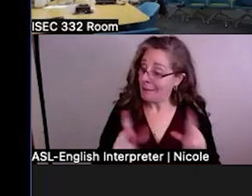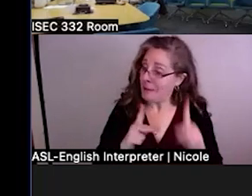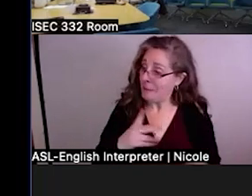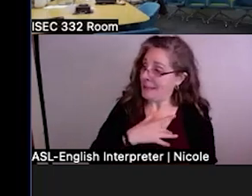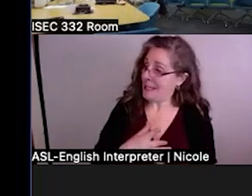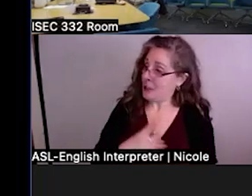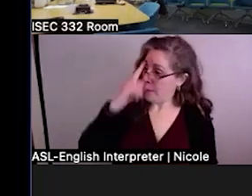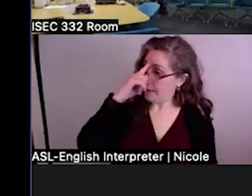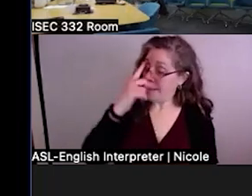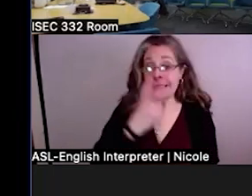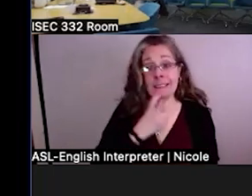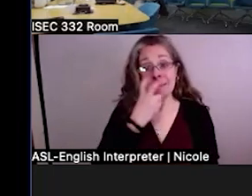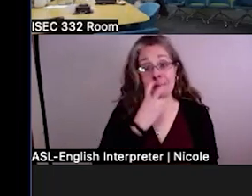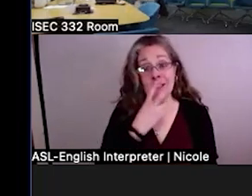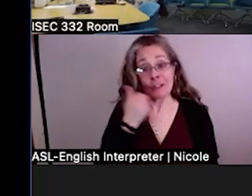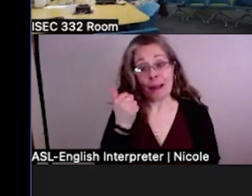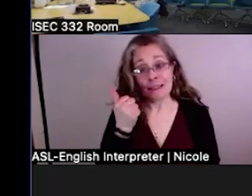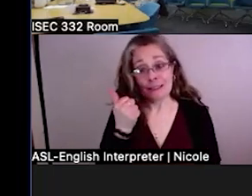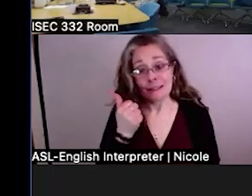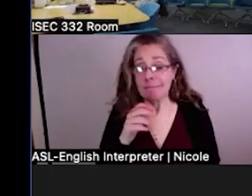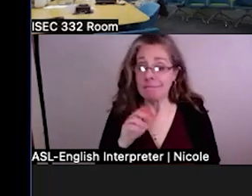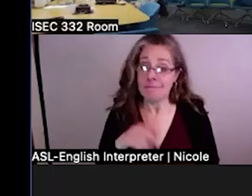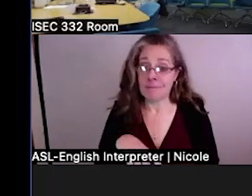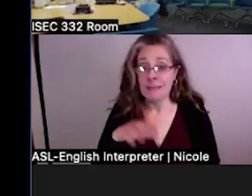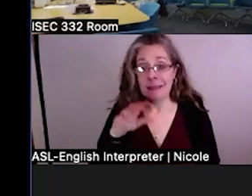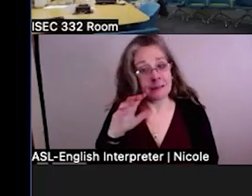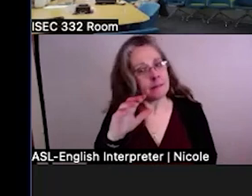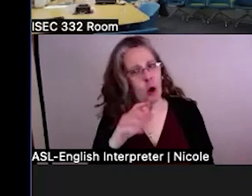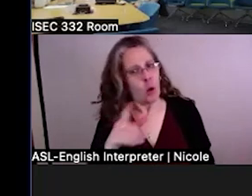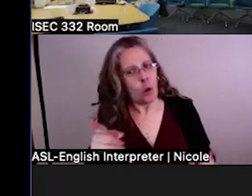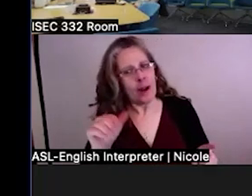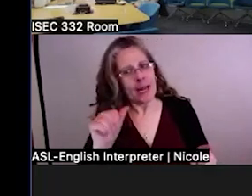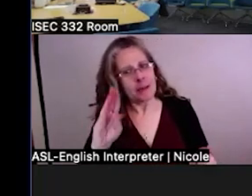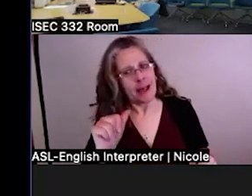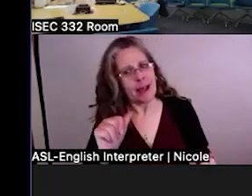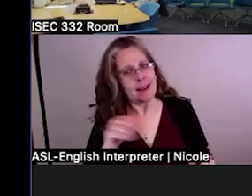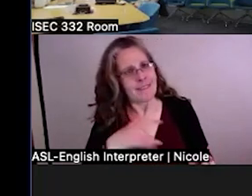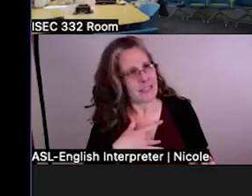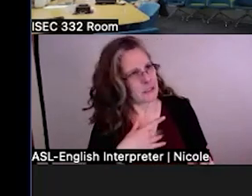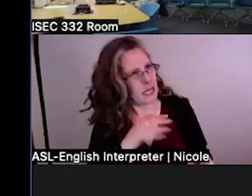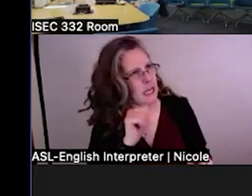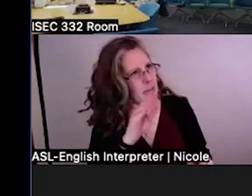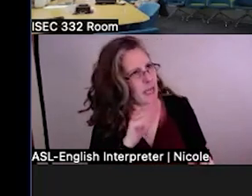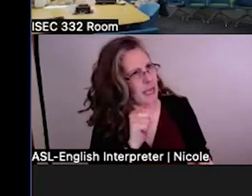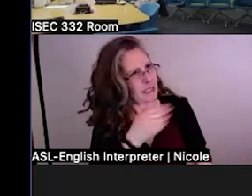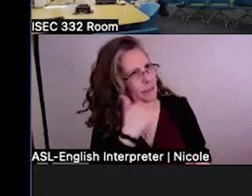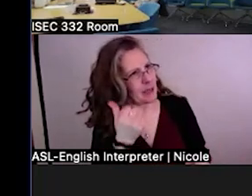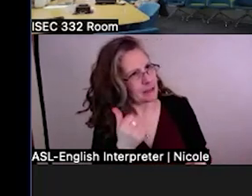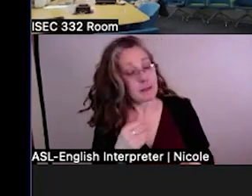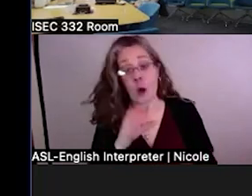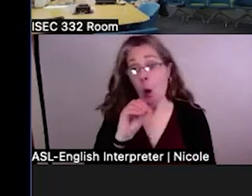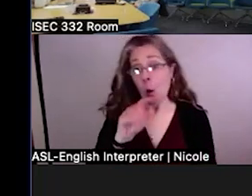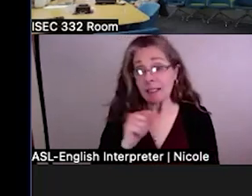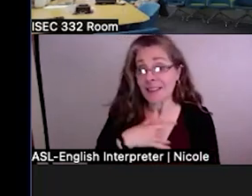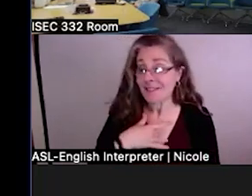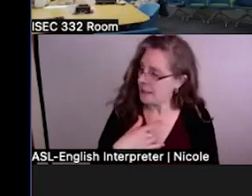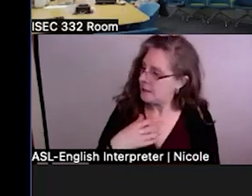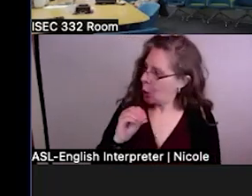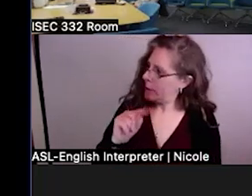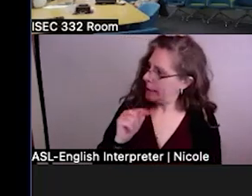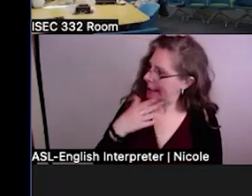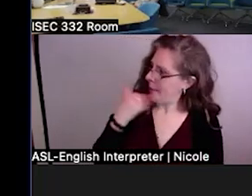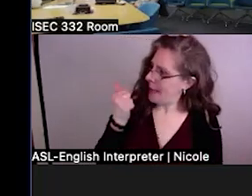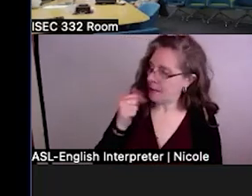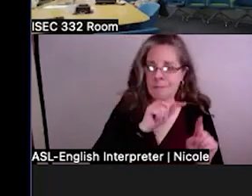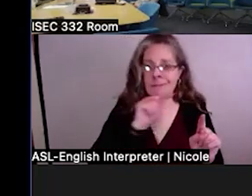is the best, and ABA folks think, well, ABA is the best. And occupational therapists and Is it though, right? Different